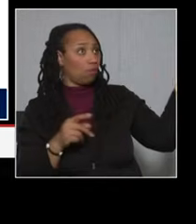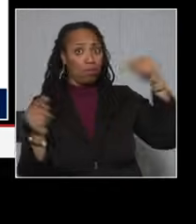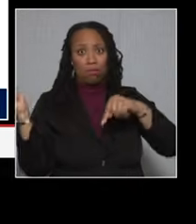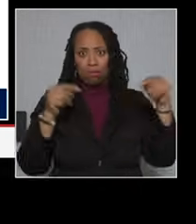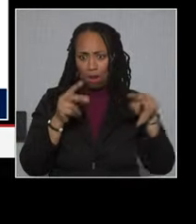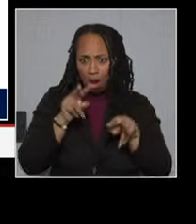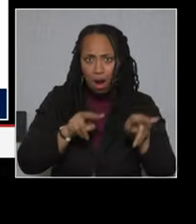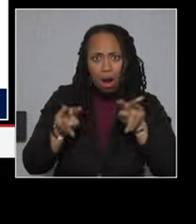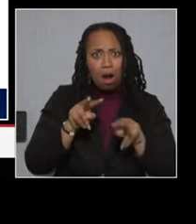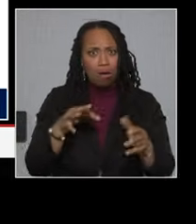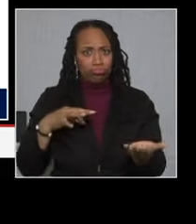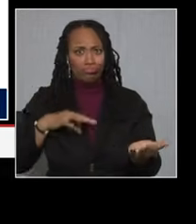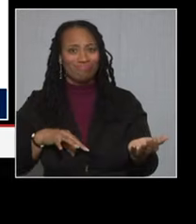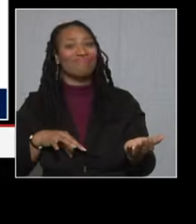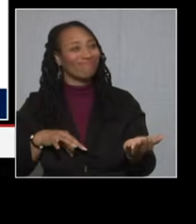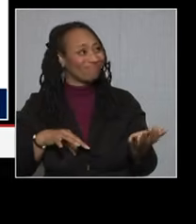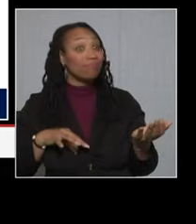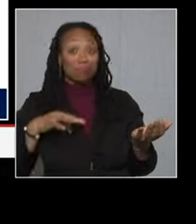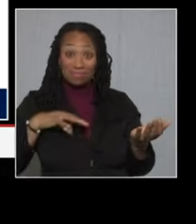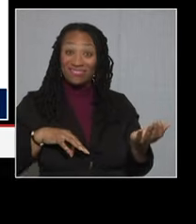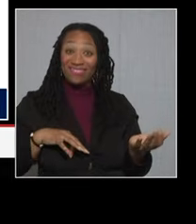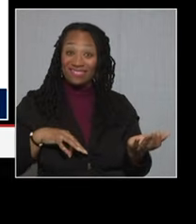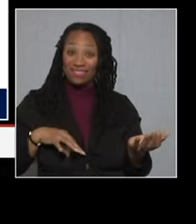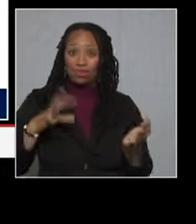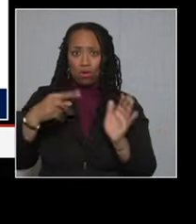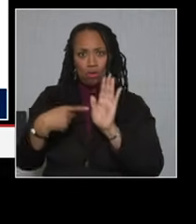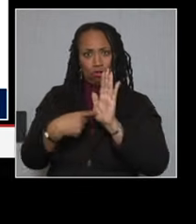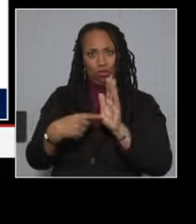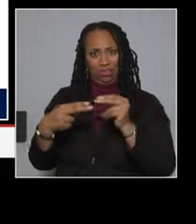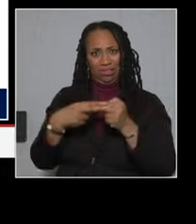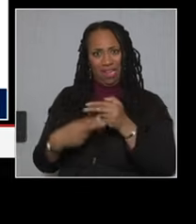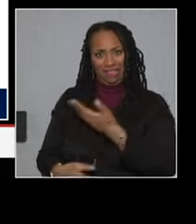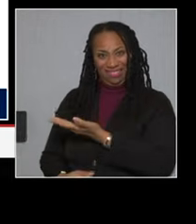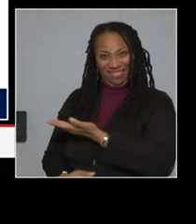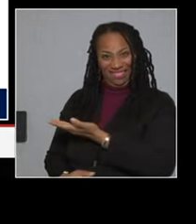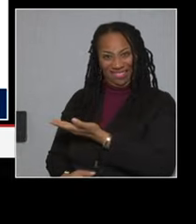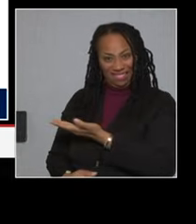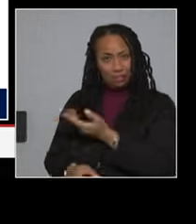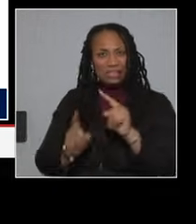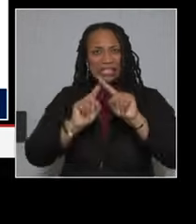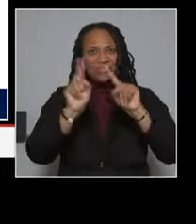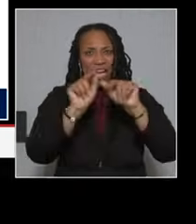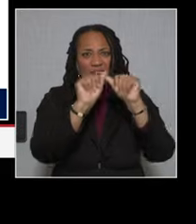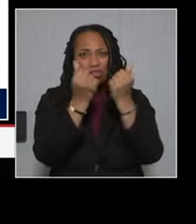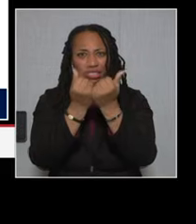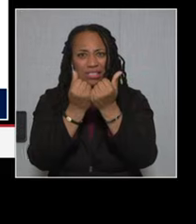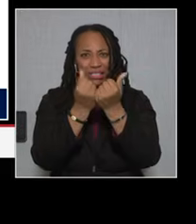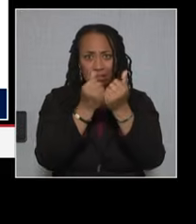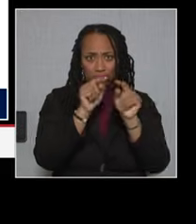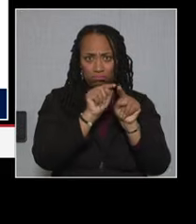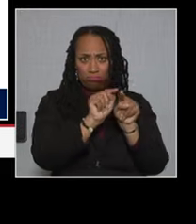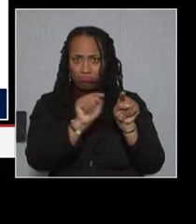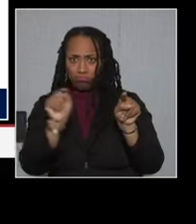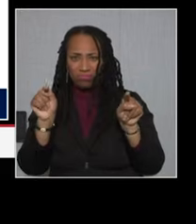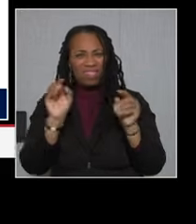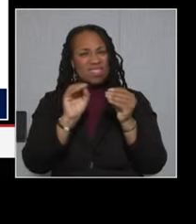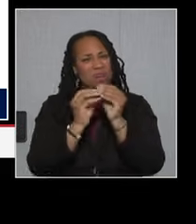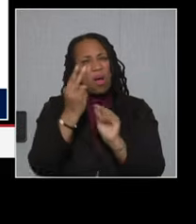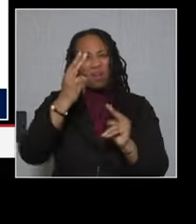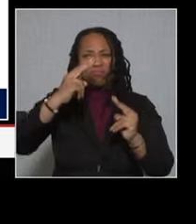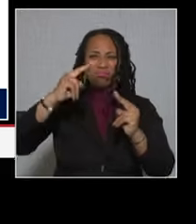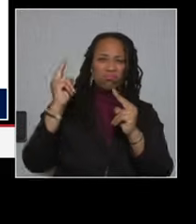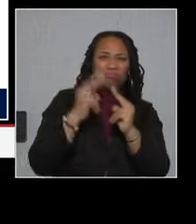agencies are really the gold standard in public safety. And so this year we had many of our agencies that received